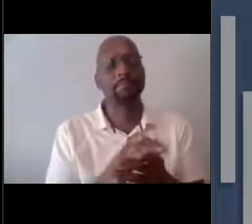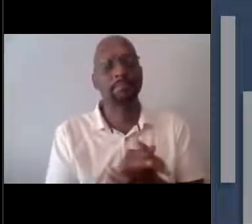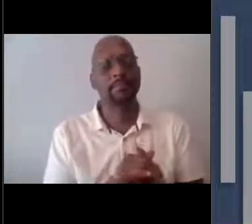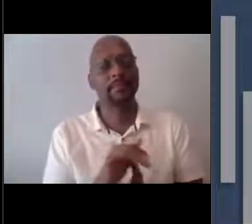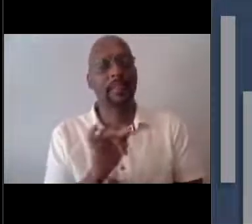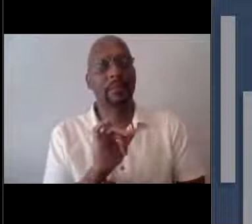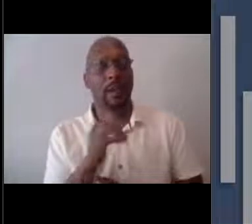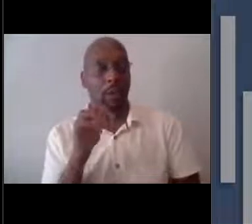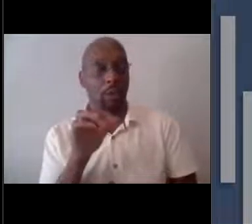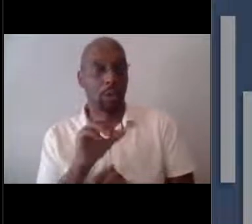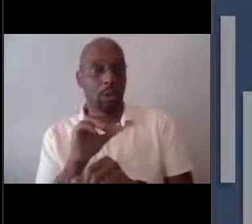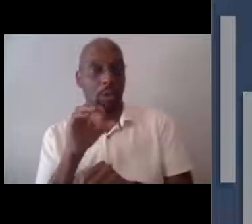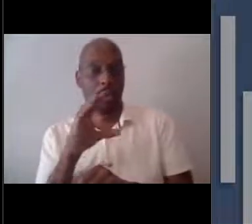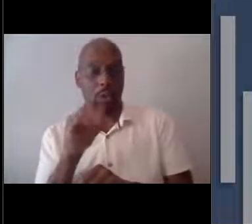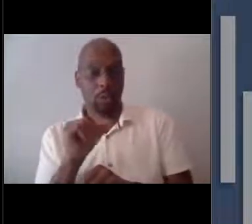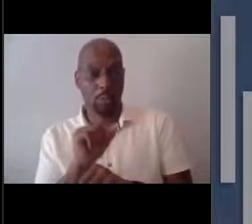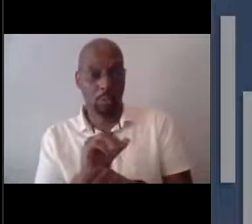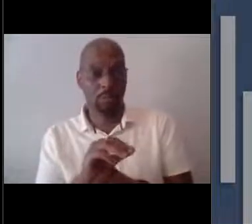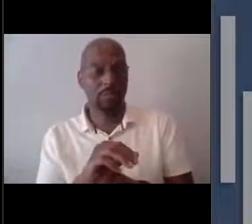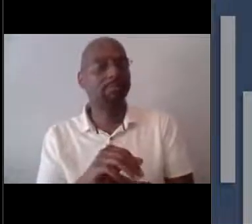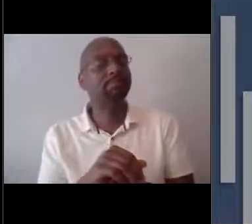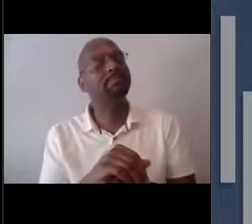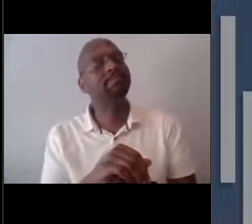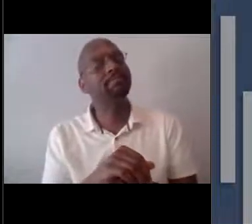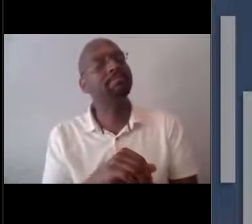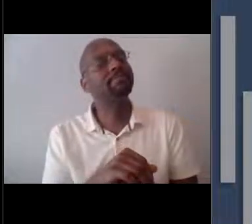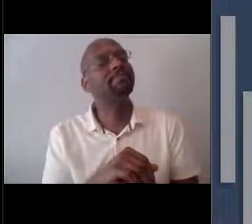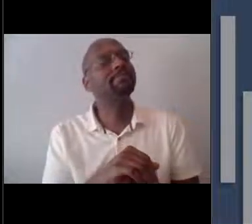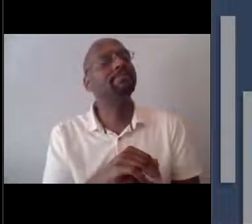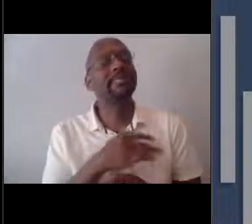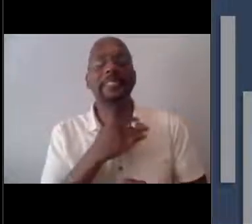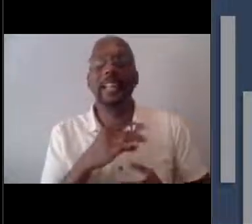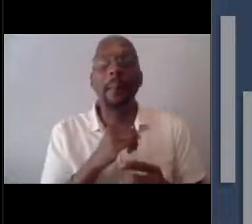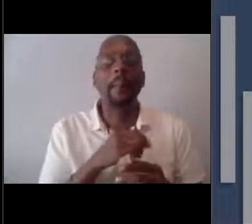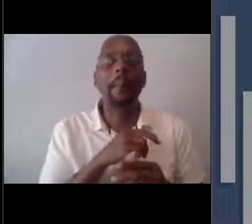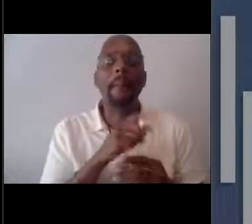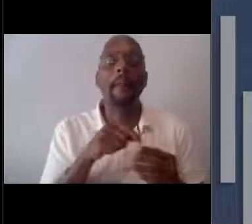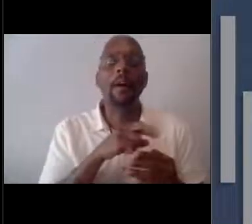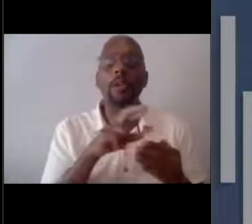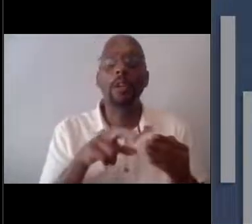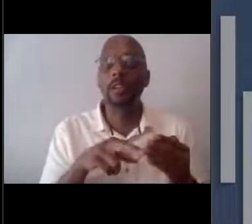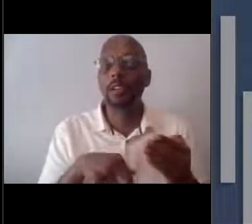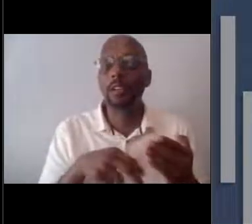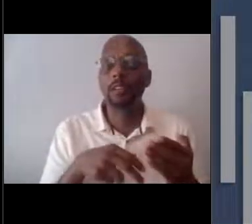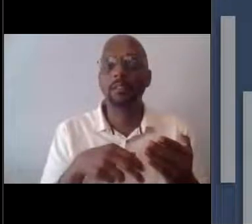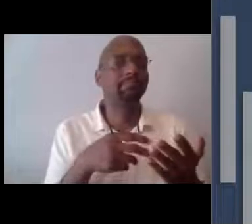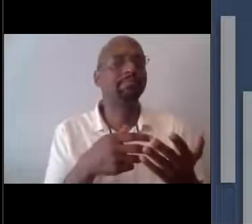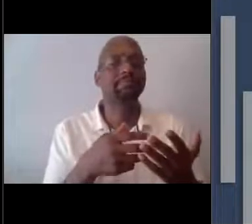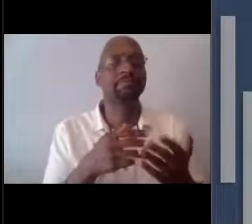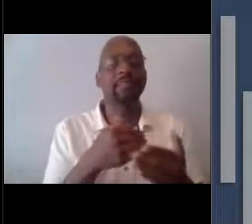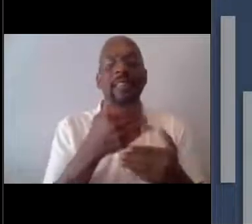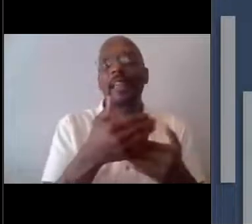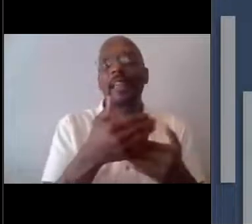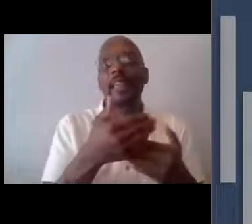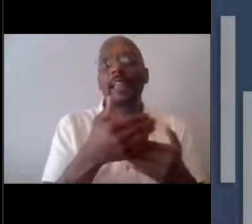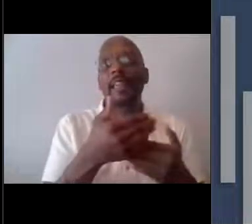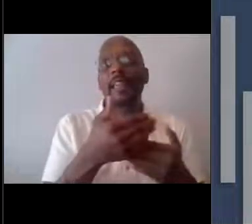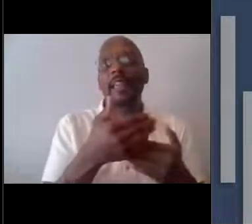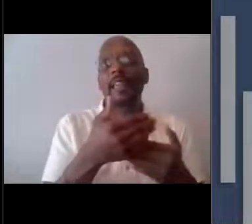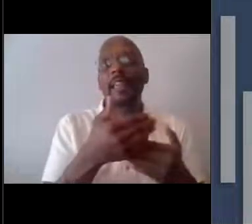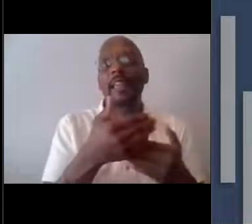forward to what comes out in terms of the report and what the next steps are, what the continuity